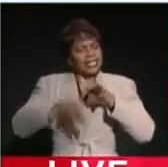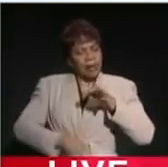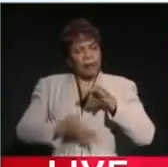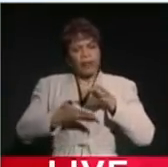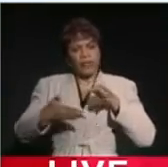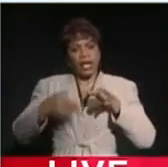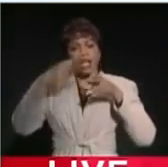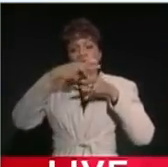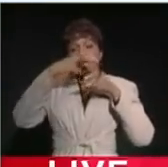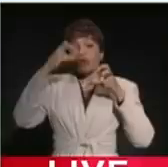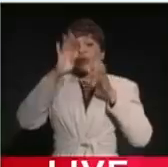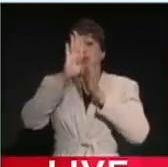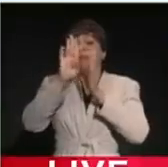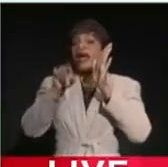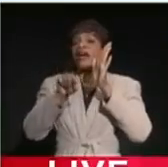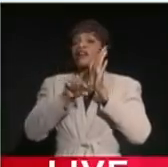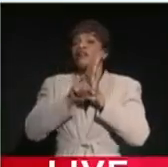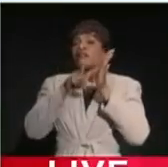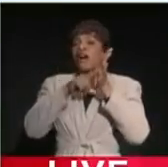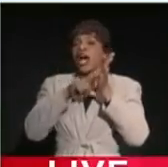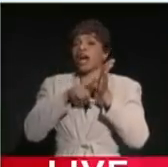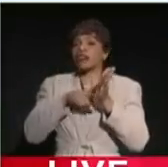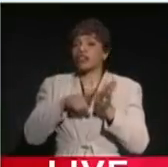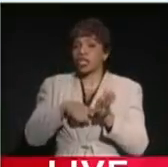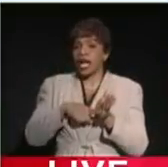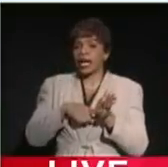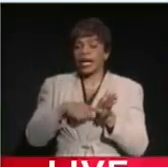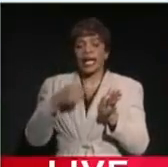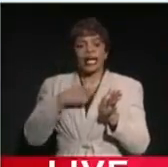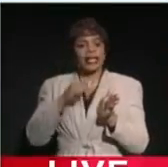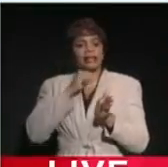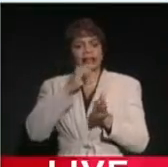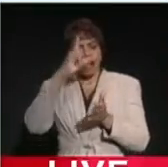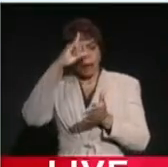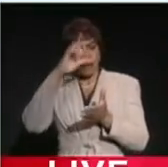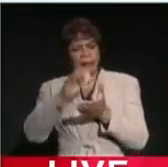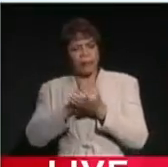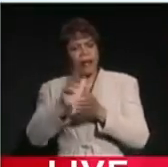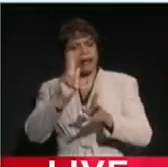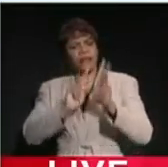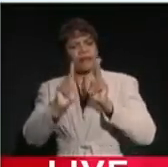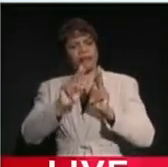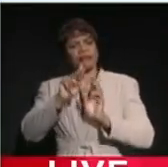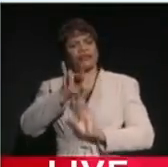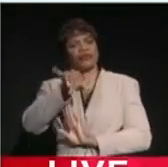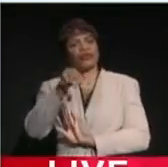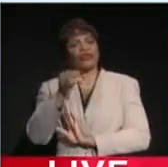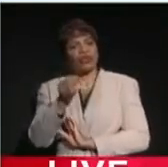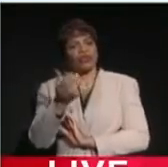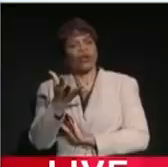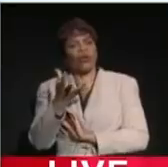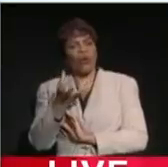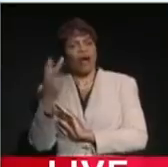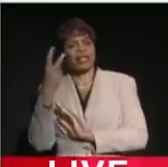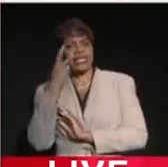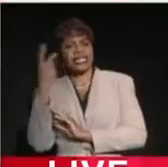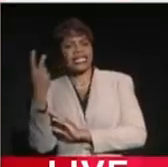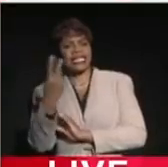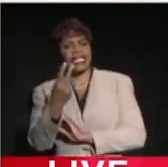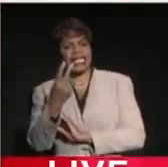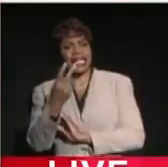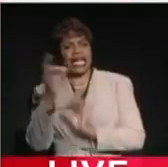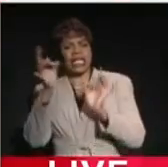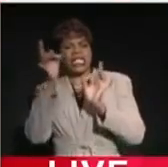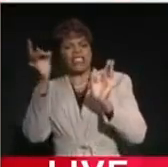criminal background check to see if he was an illegal alien. And I don't believe that the people of New Jersey want to see a violent